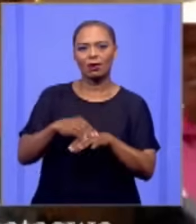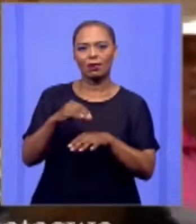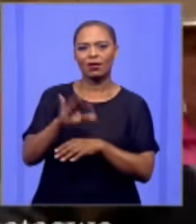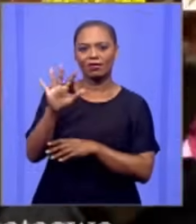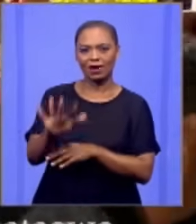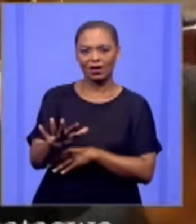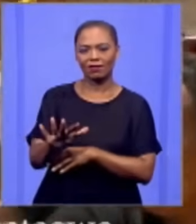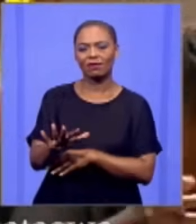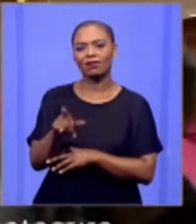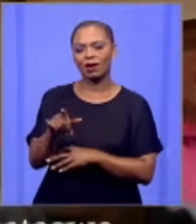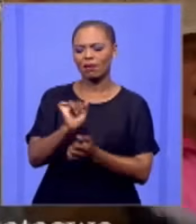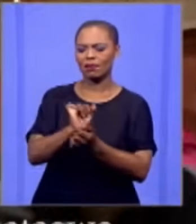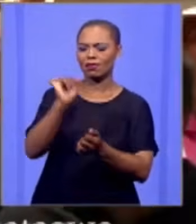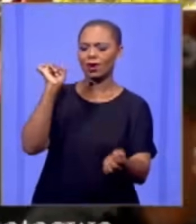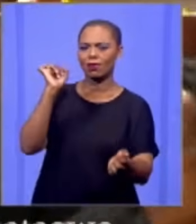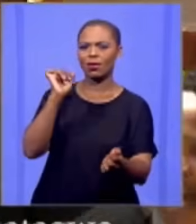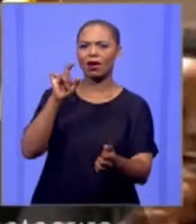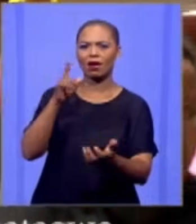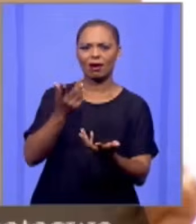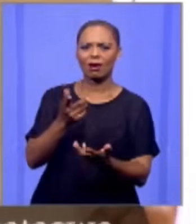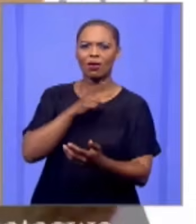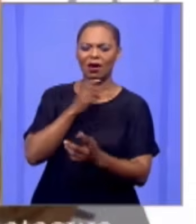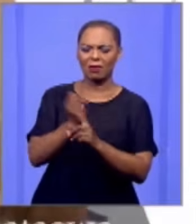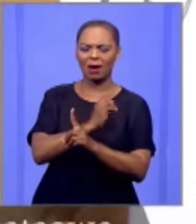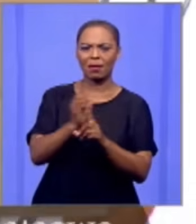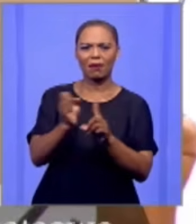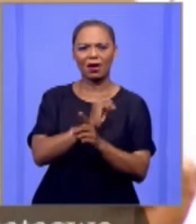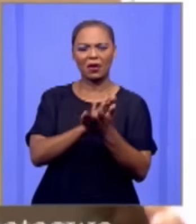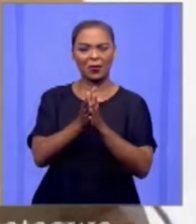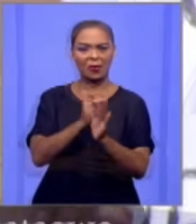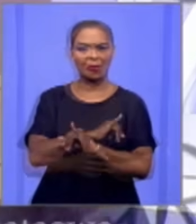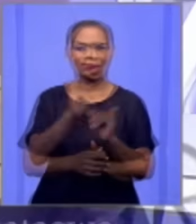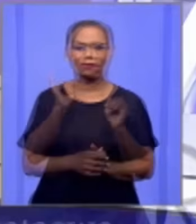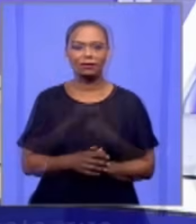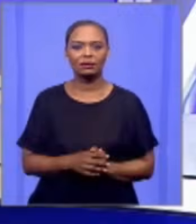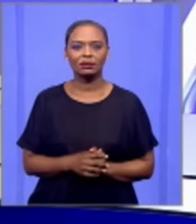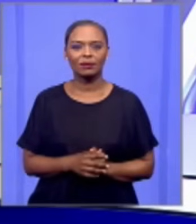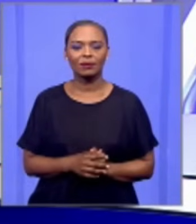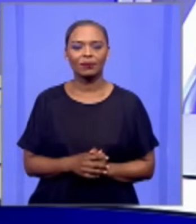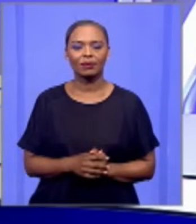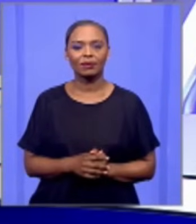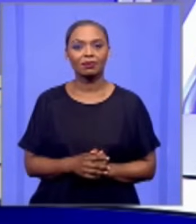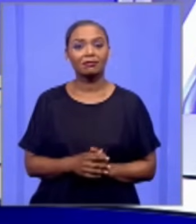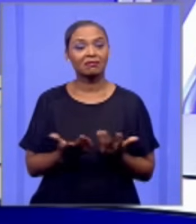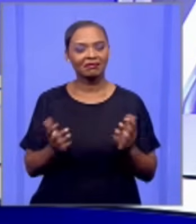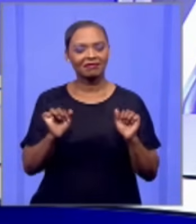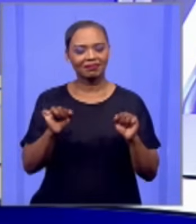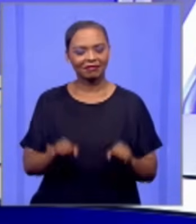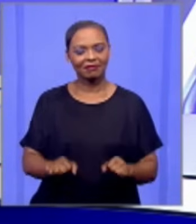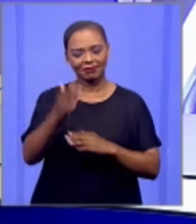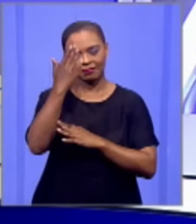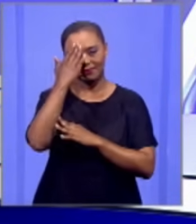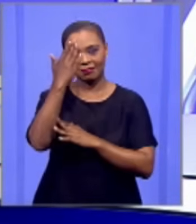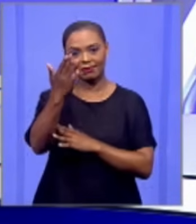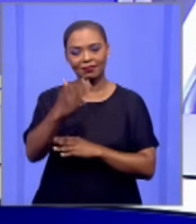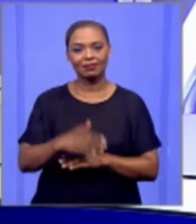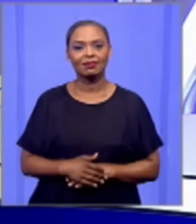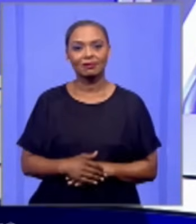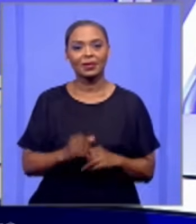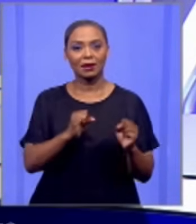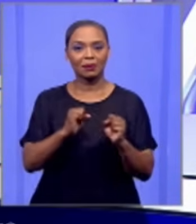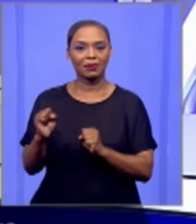lokollwe ka peile morago ga go mo setla le go mo gobatša o šoro. Batho besho thobela le hono